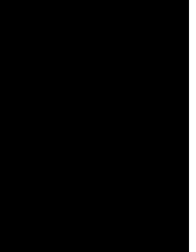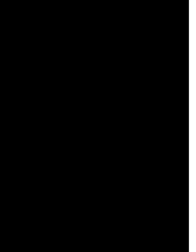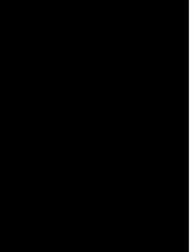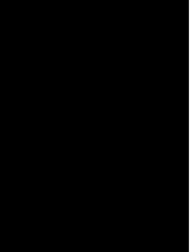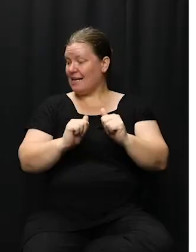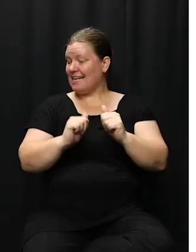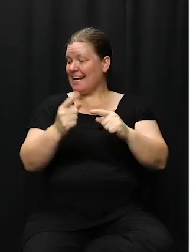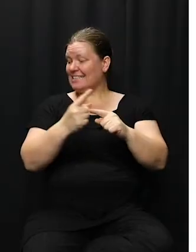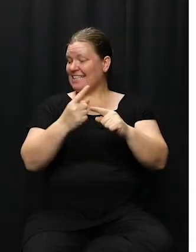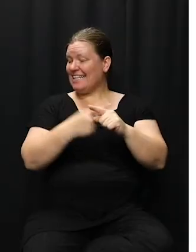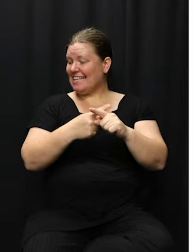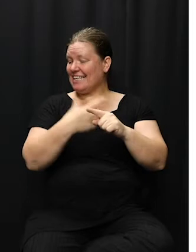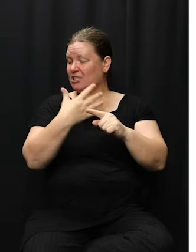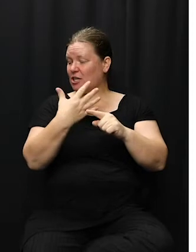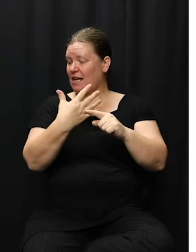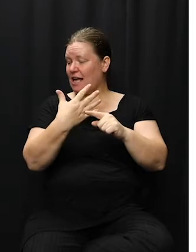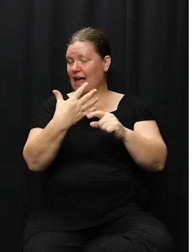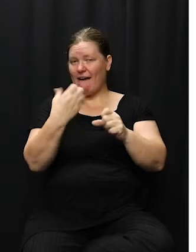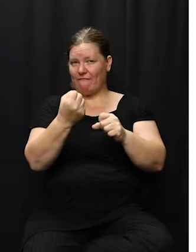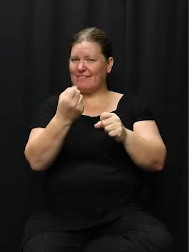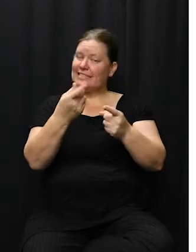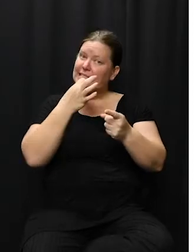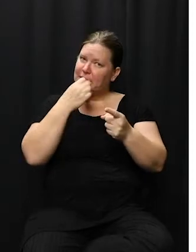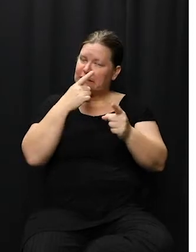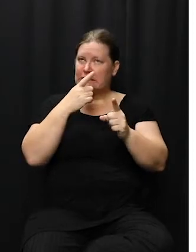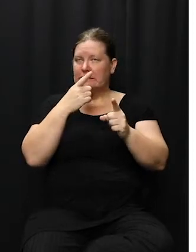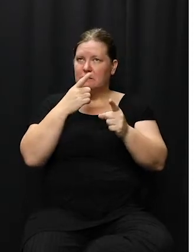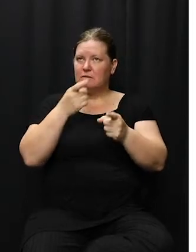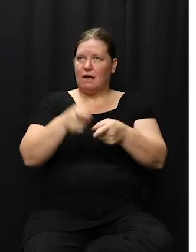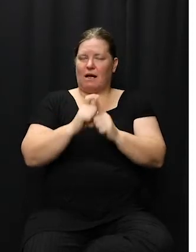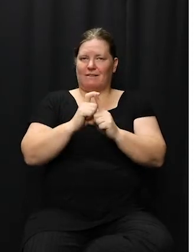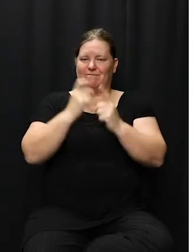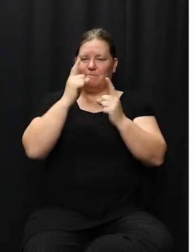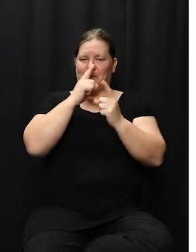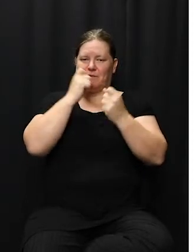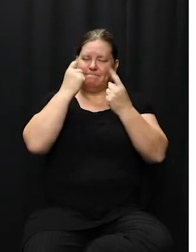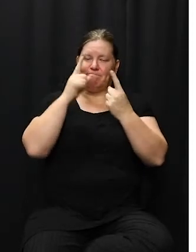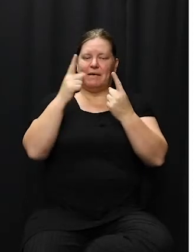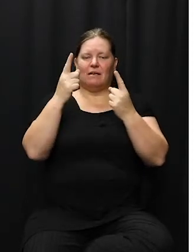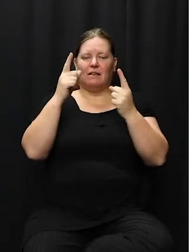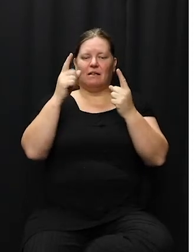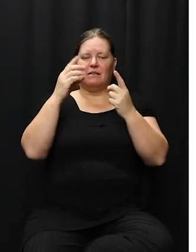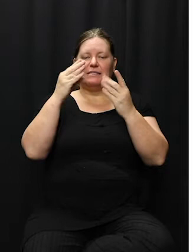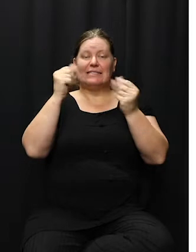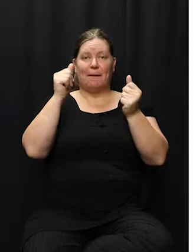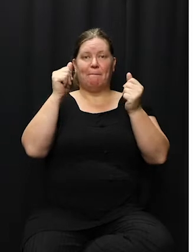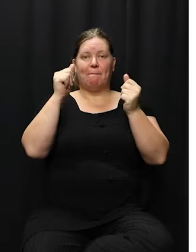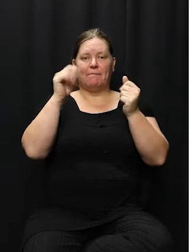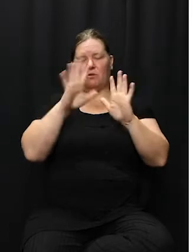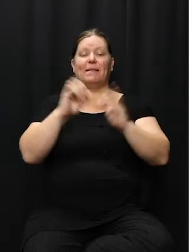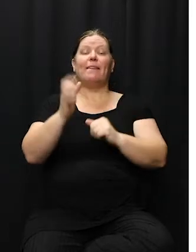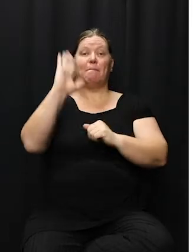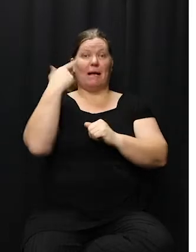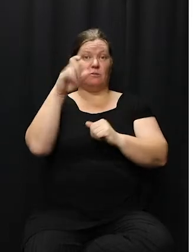roughly. So in English you have, now it's a little bit hard for people to understand the use. So in the past you might have